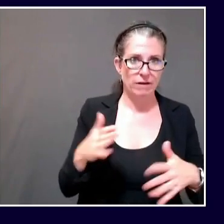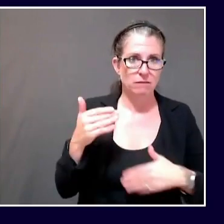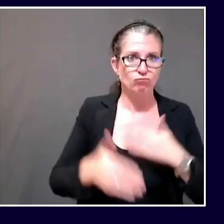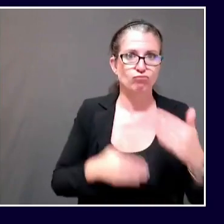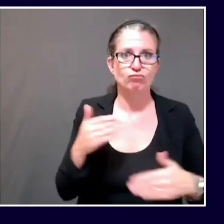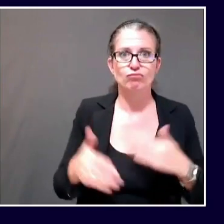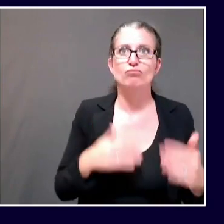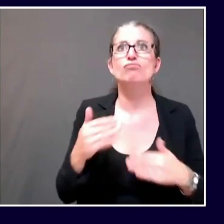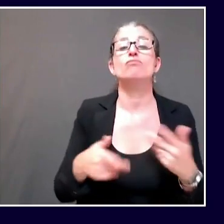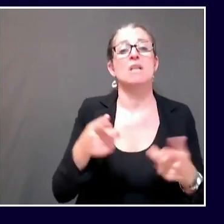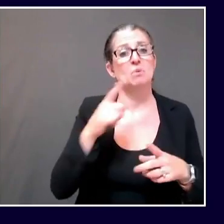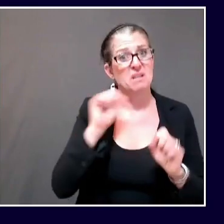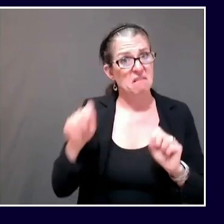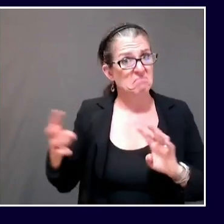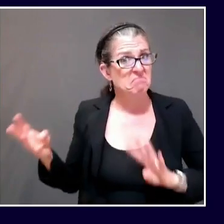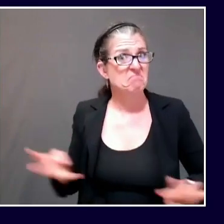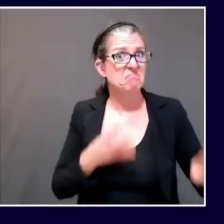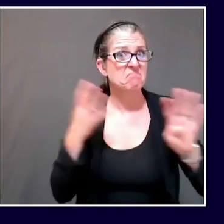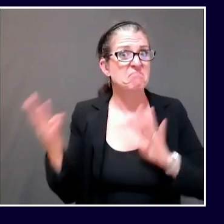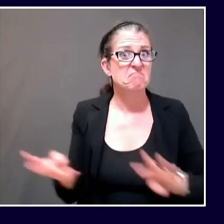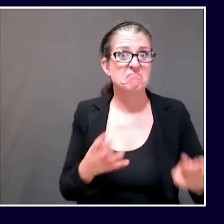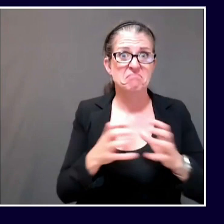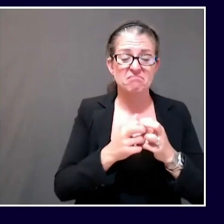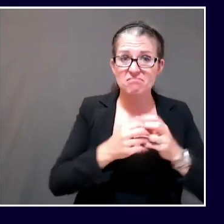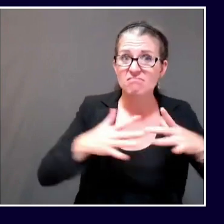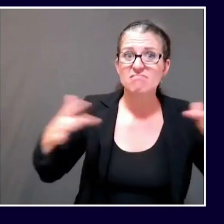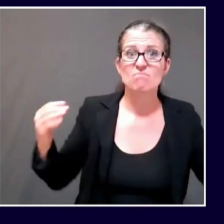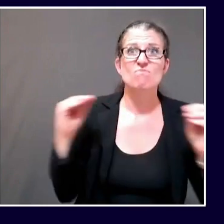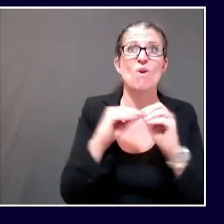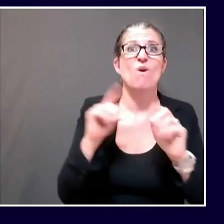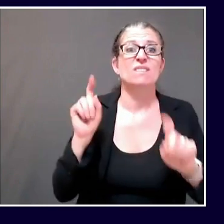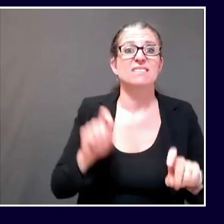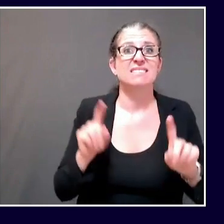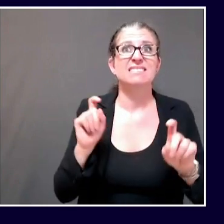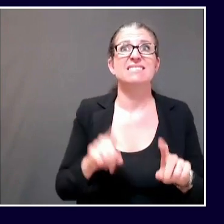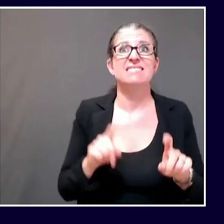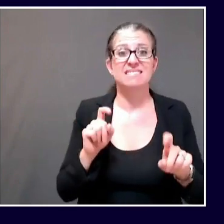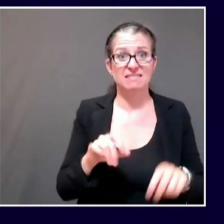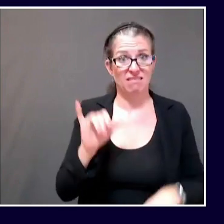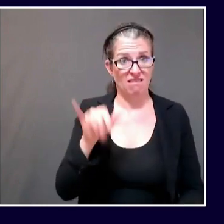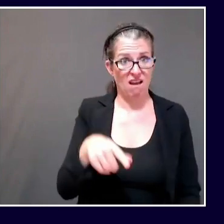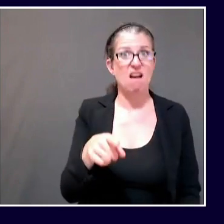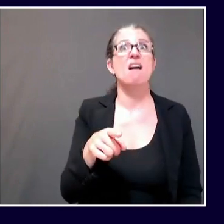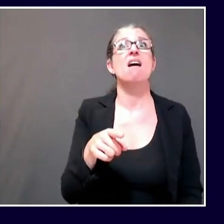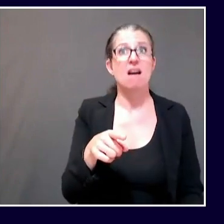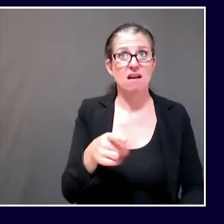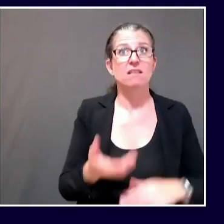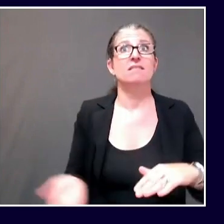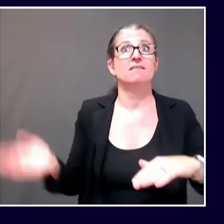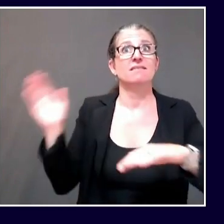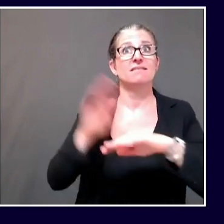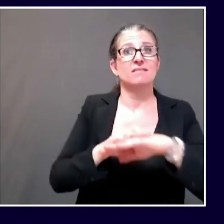testing rate increase that you mentioned of 50% in the last week, I think you said.